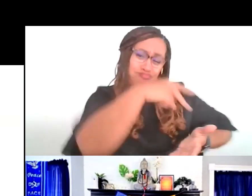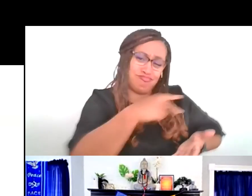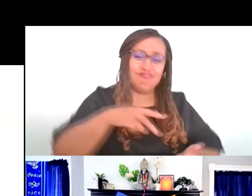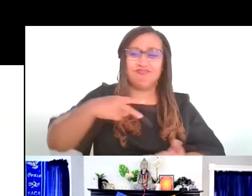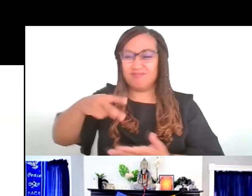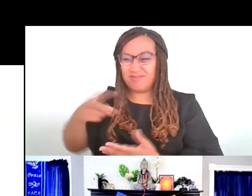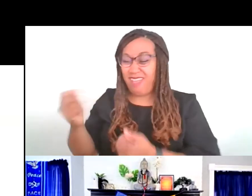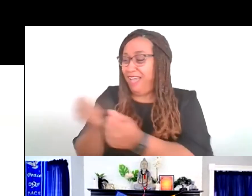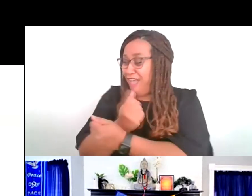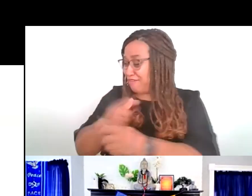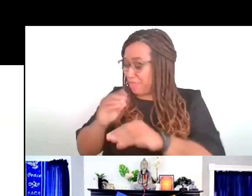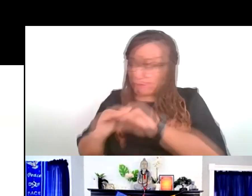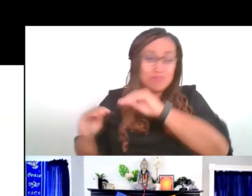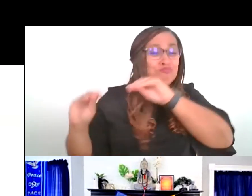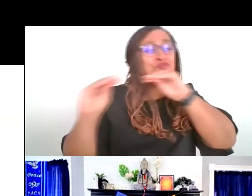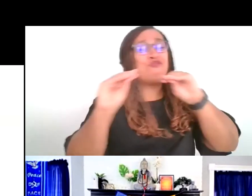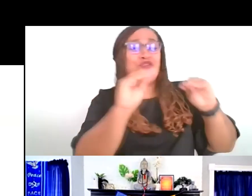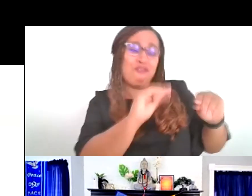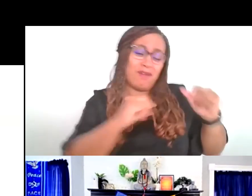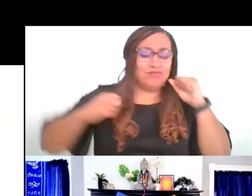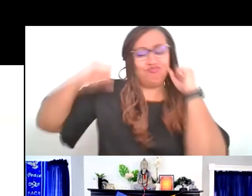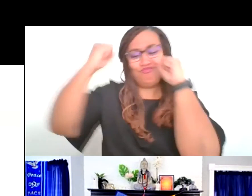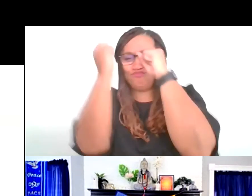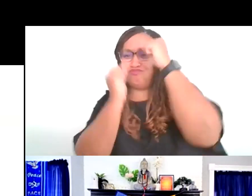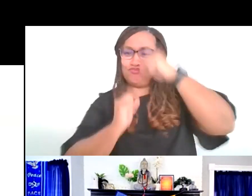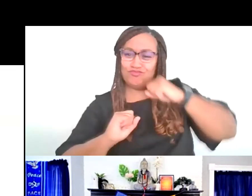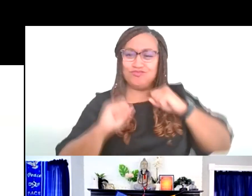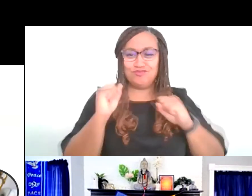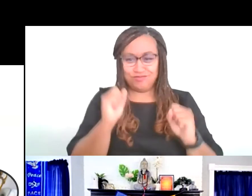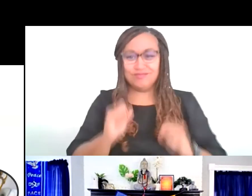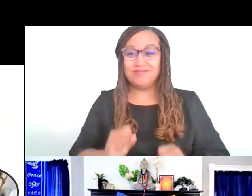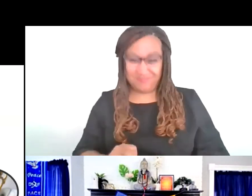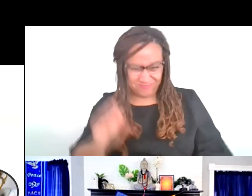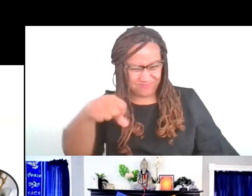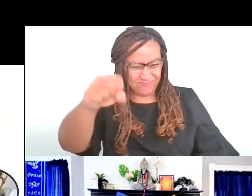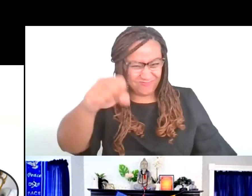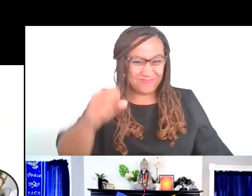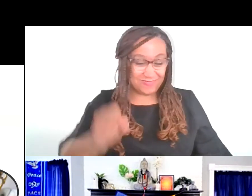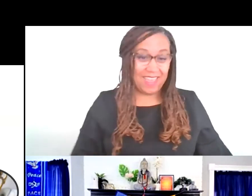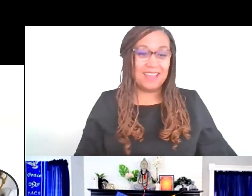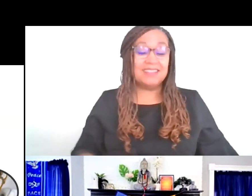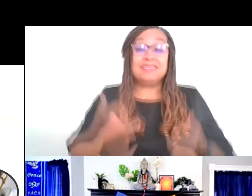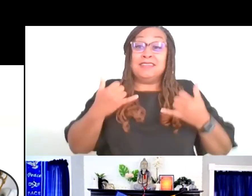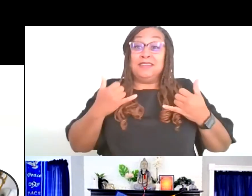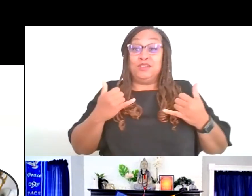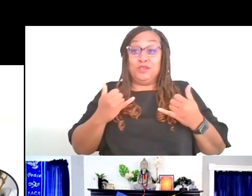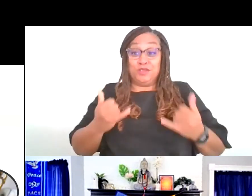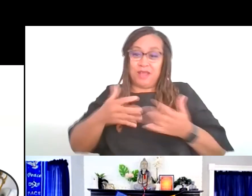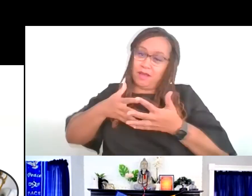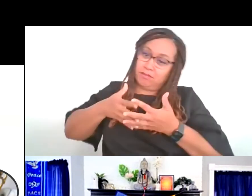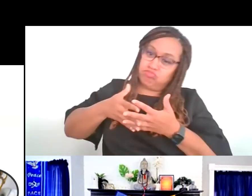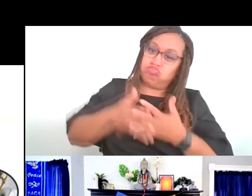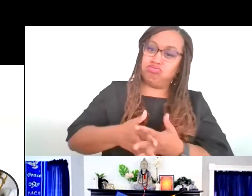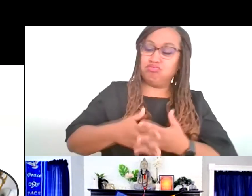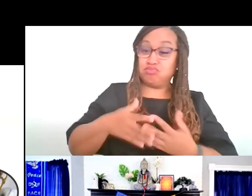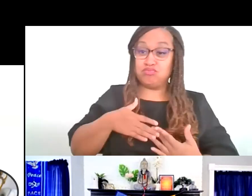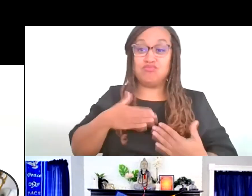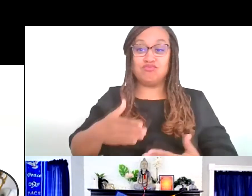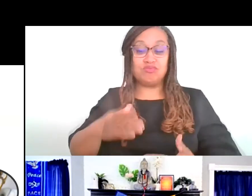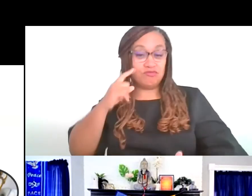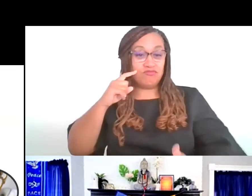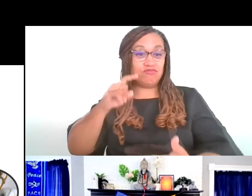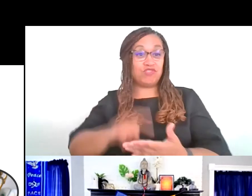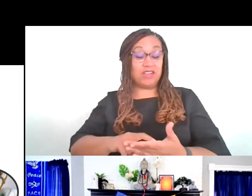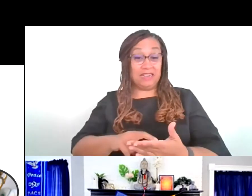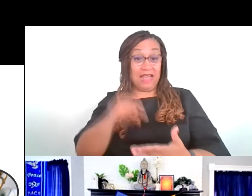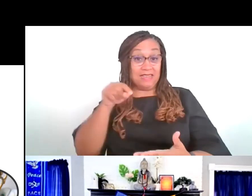Everything was moving but your feet. Everything was moving but my feet. Yes, yes, yes. Okay. So ground and breathe and recognize that at this time of service, we anchor